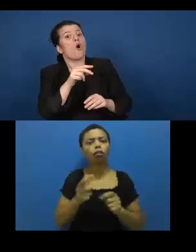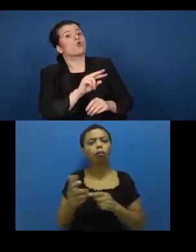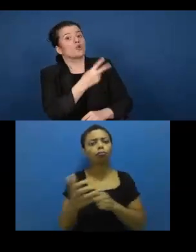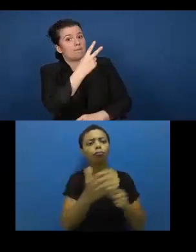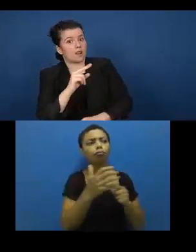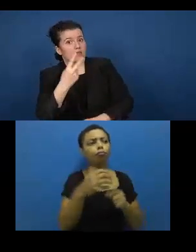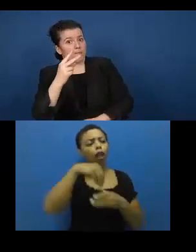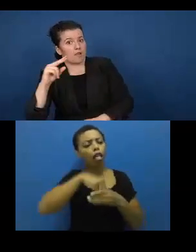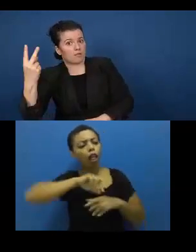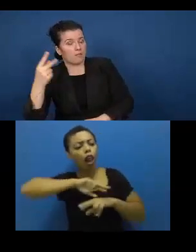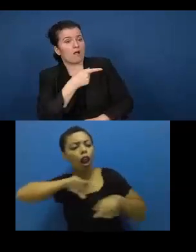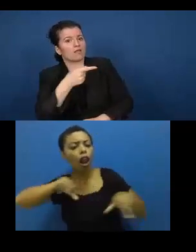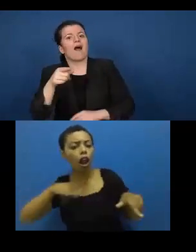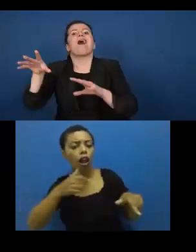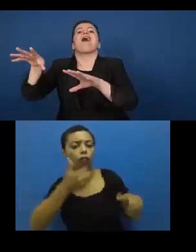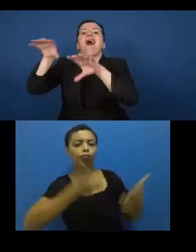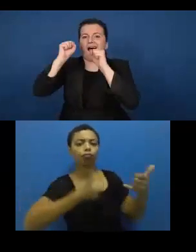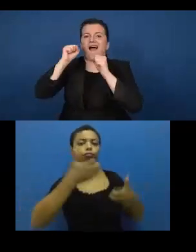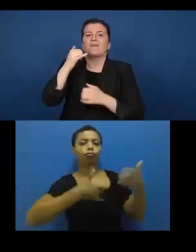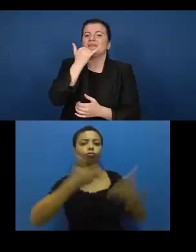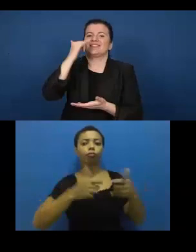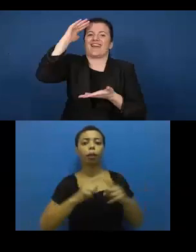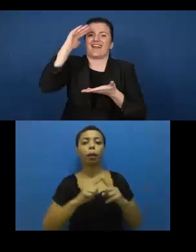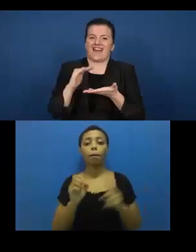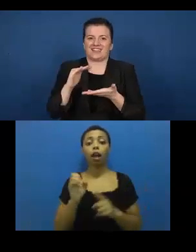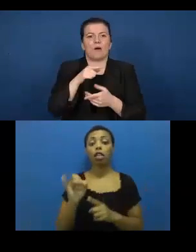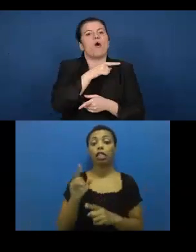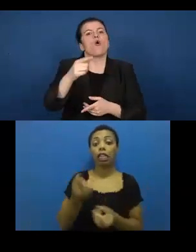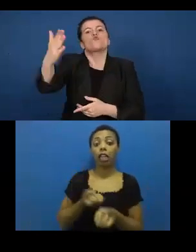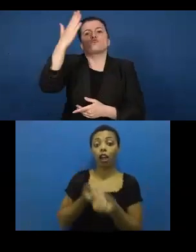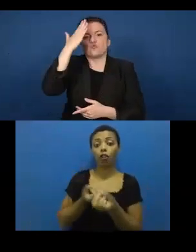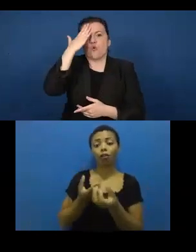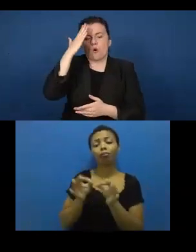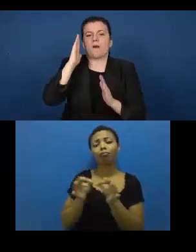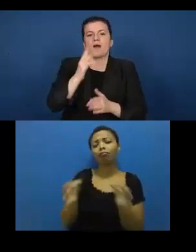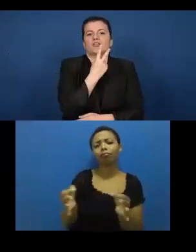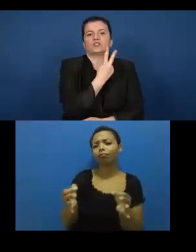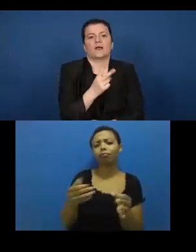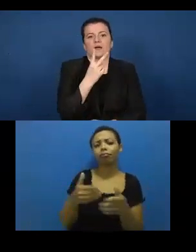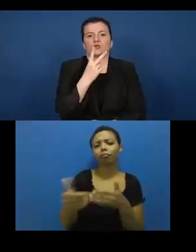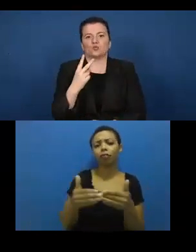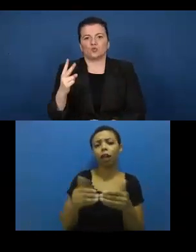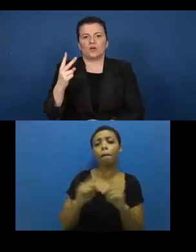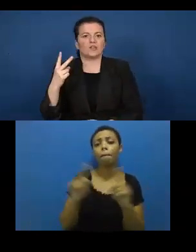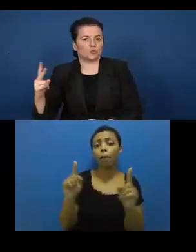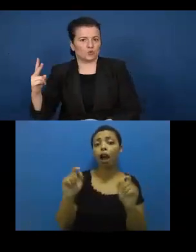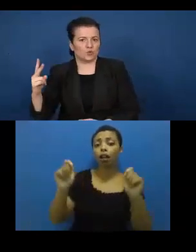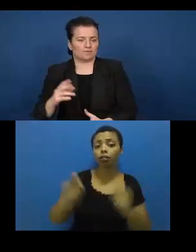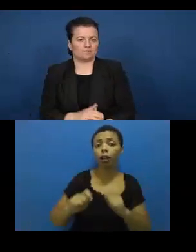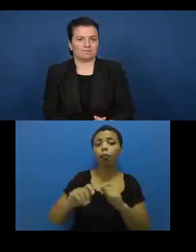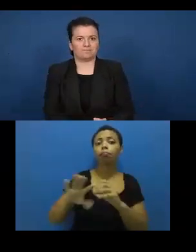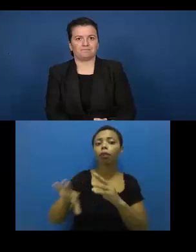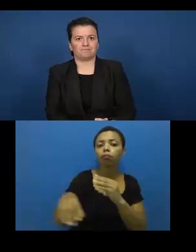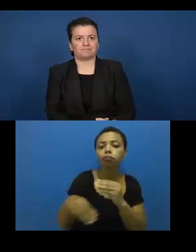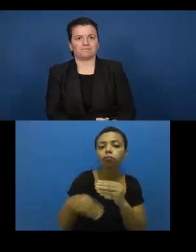this is very useful information to improve the